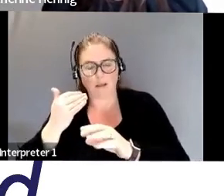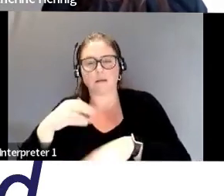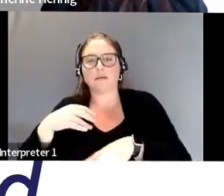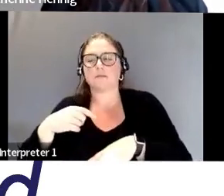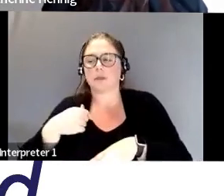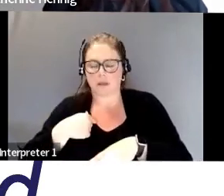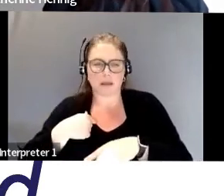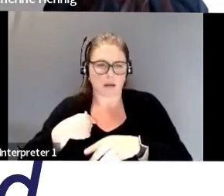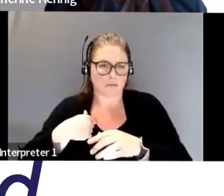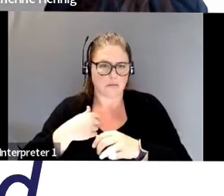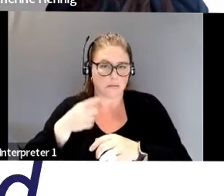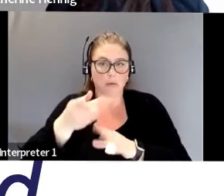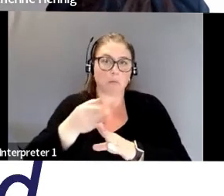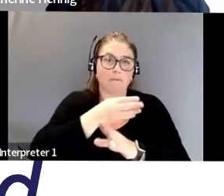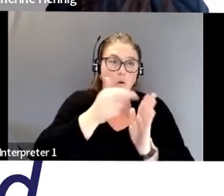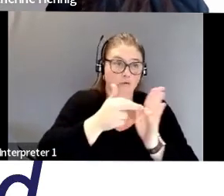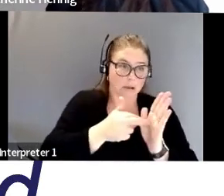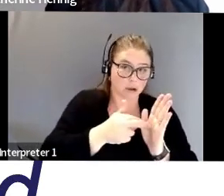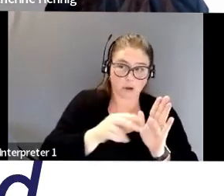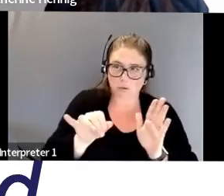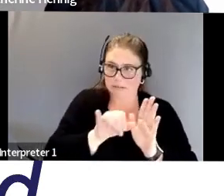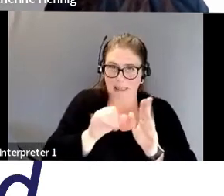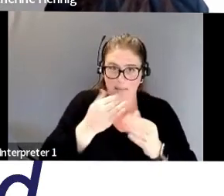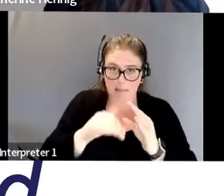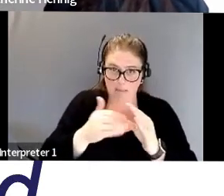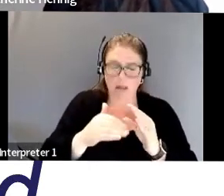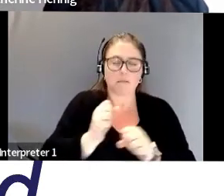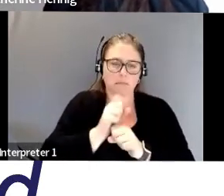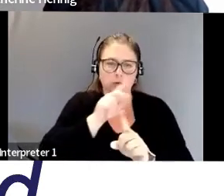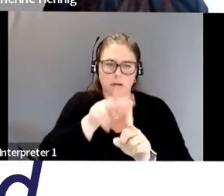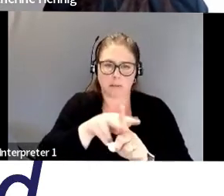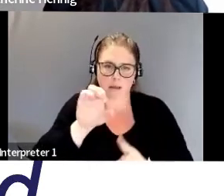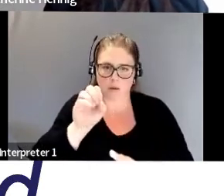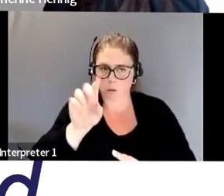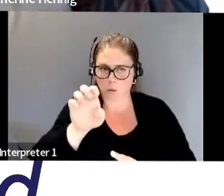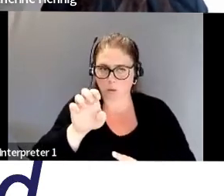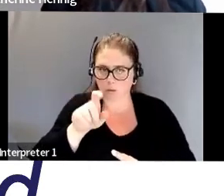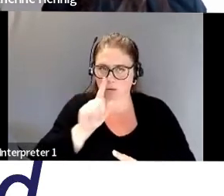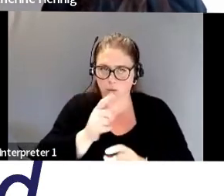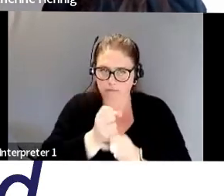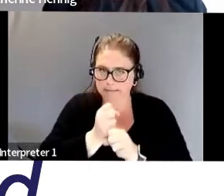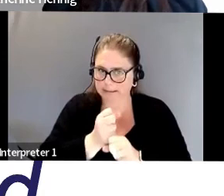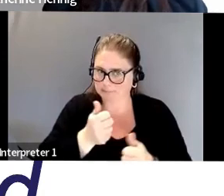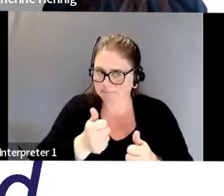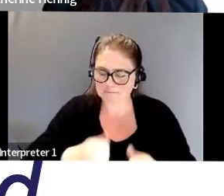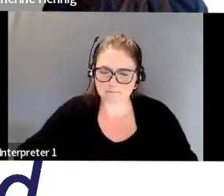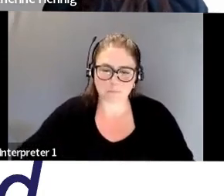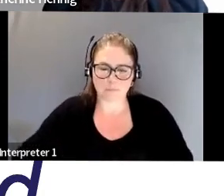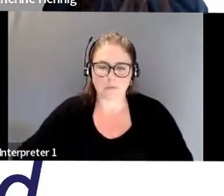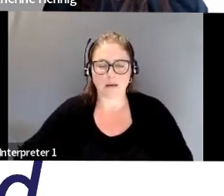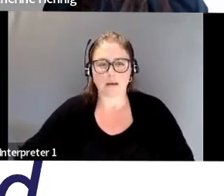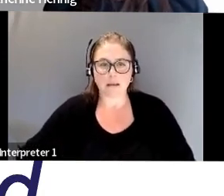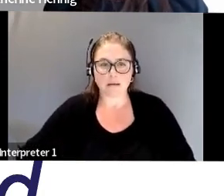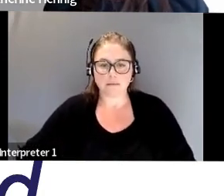account. Perfect. Okay, so let's move on to the different ways that Pocketed actually helps our users